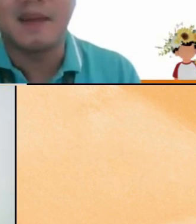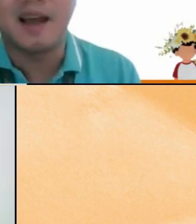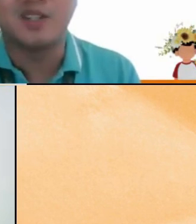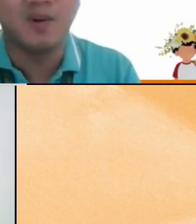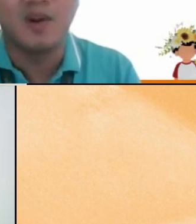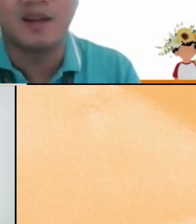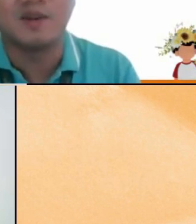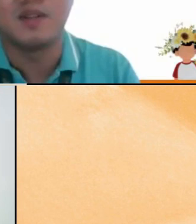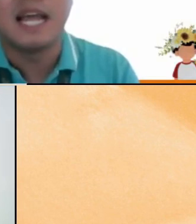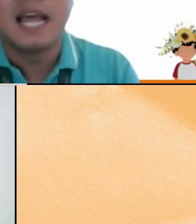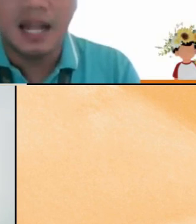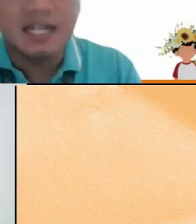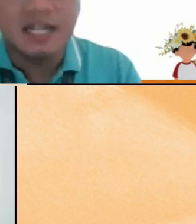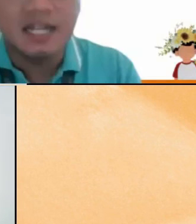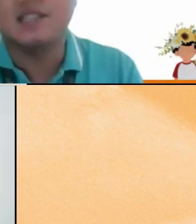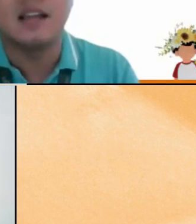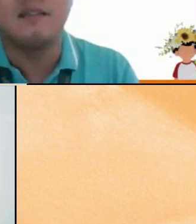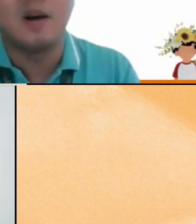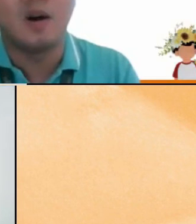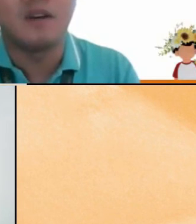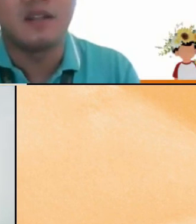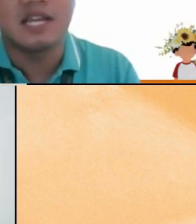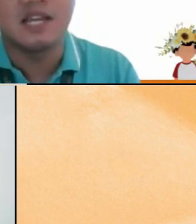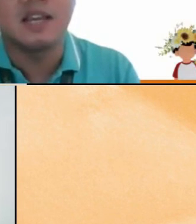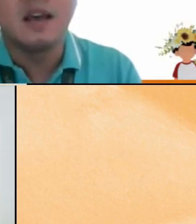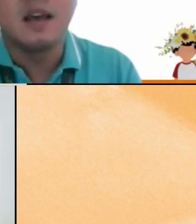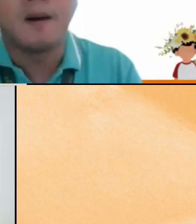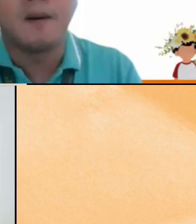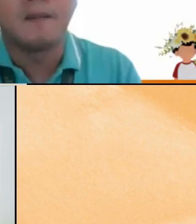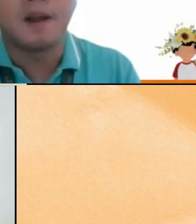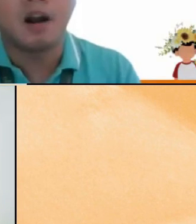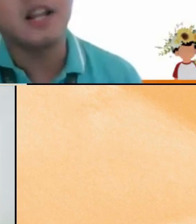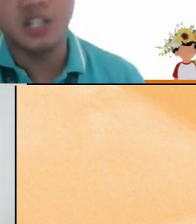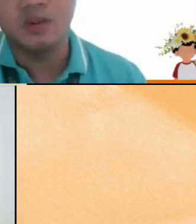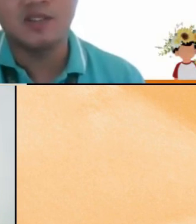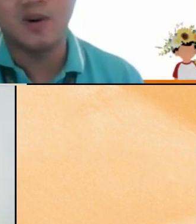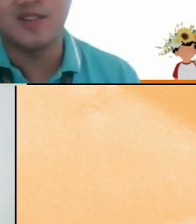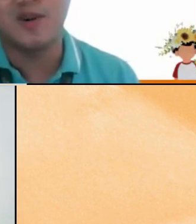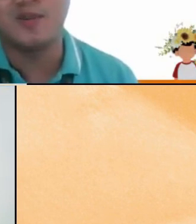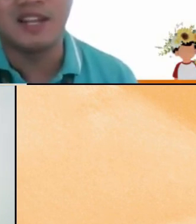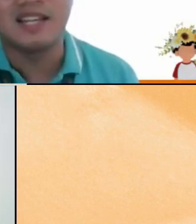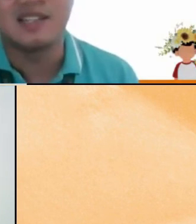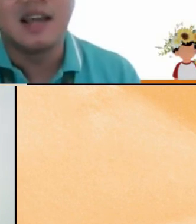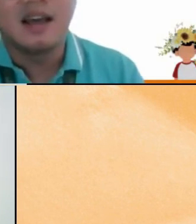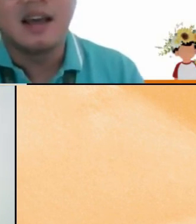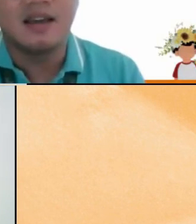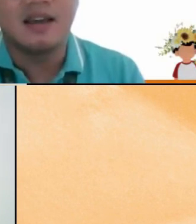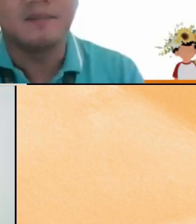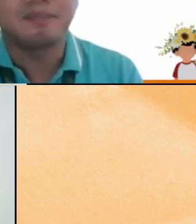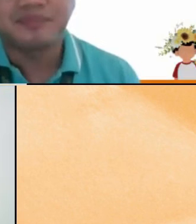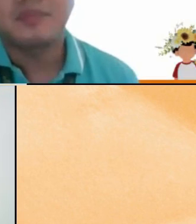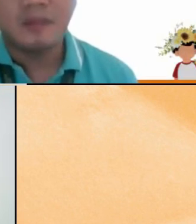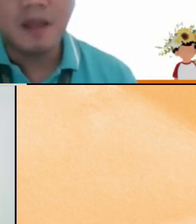Gap Action Program so that at least in the level of the RHUs or the communities